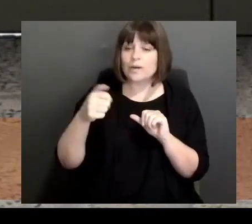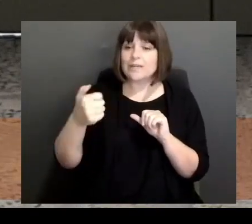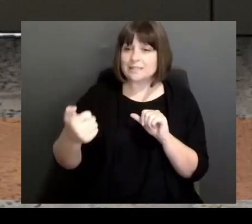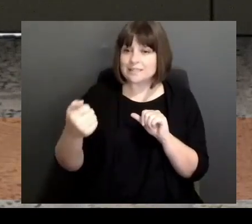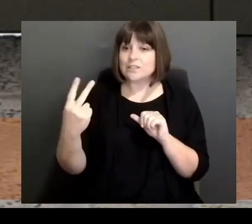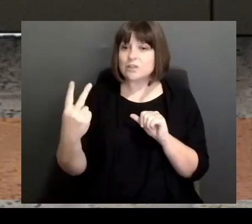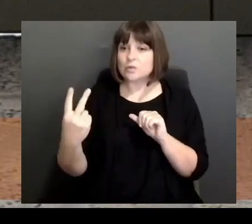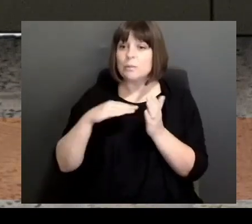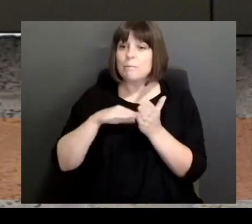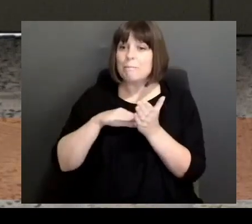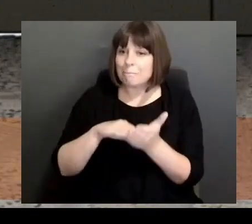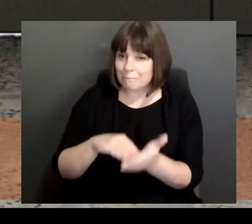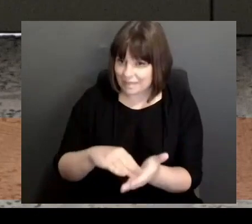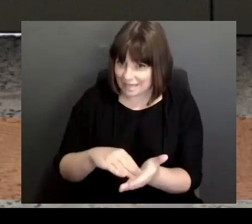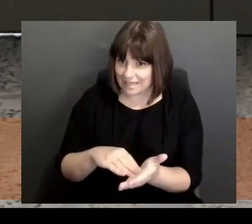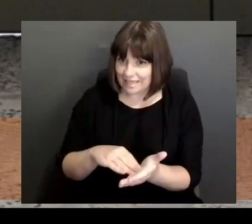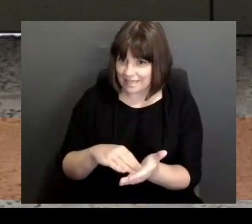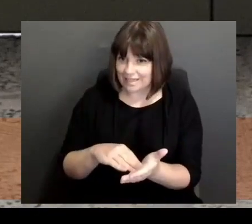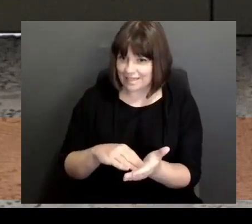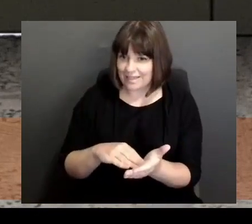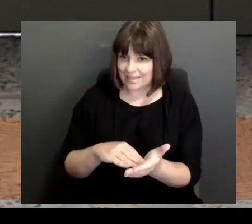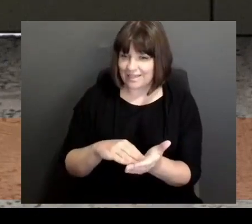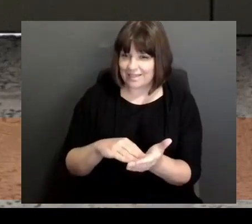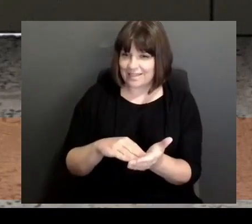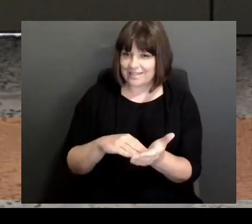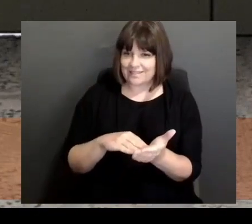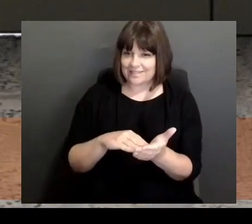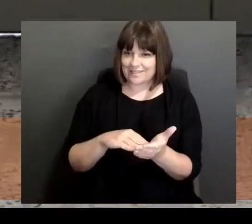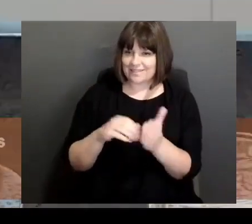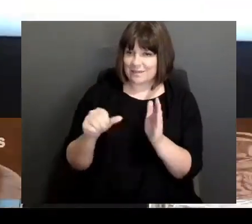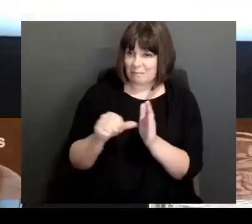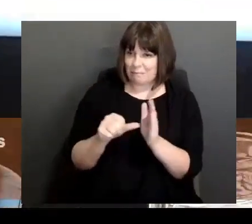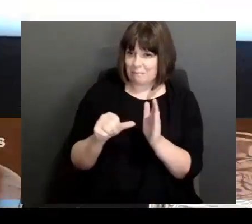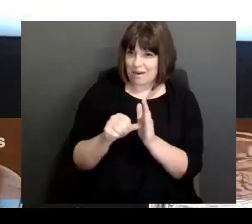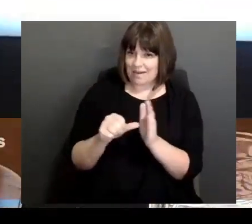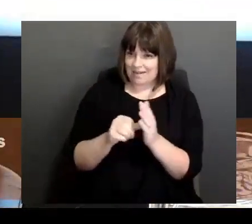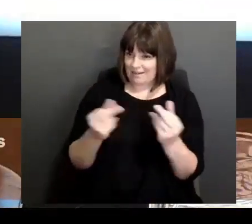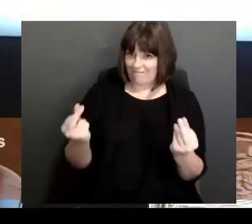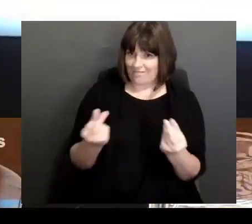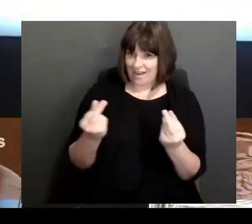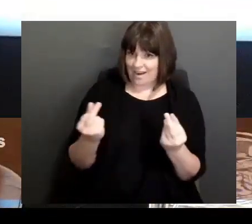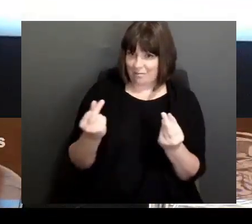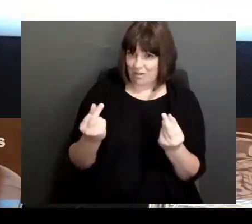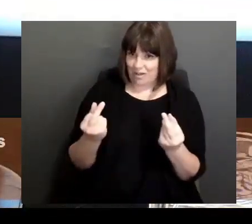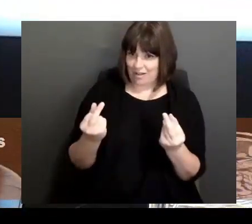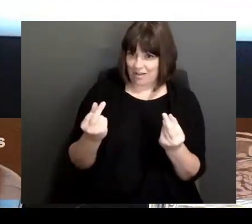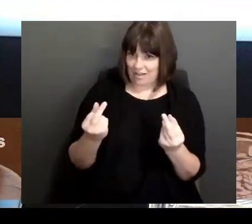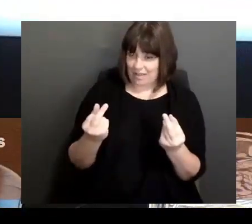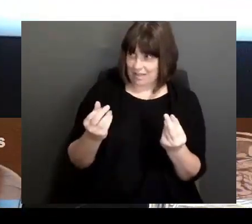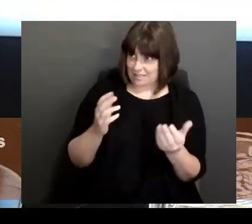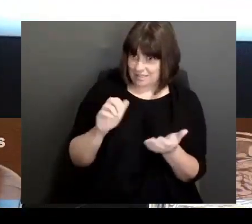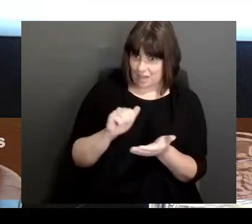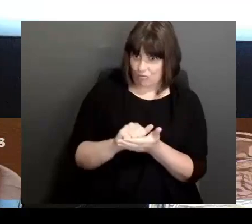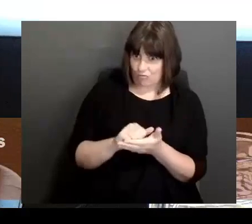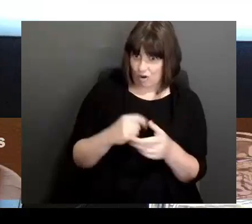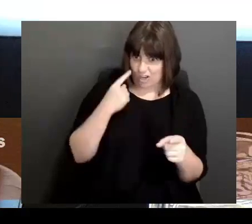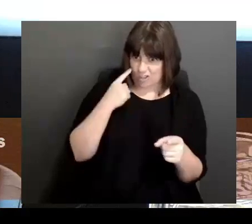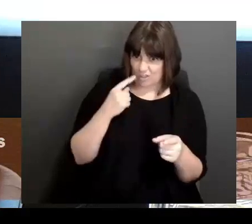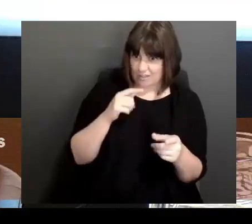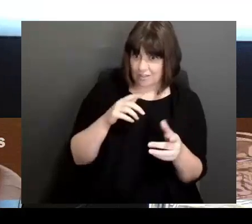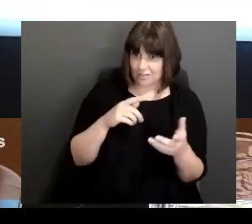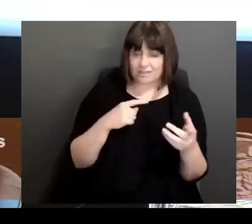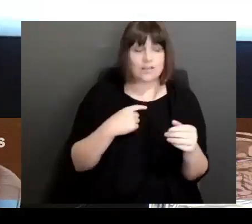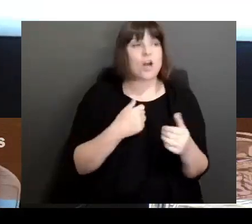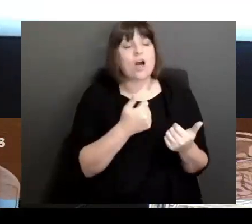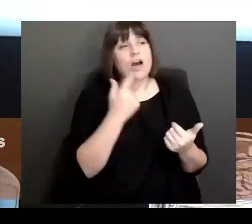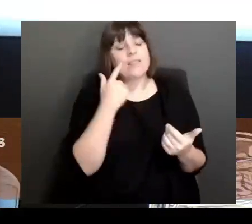$4.162 million available from those various grants. I'll be corrected if I'm wrong. Does that sound in the order of magnitude? I take that's